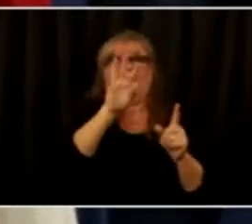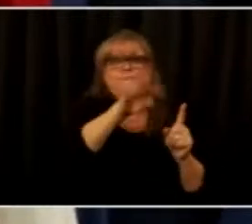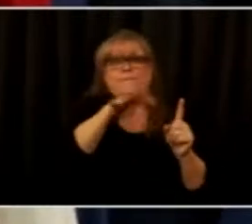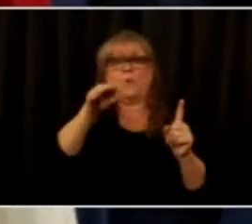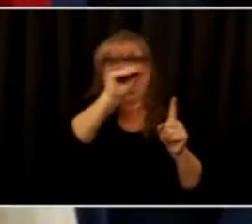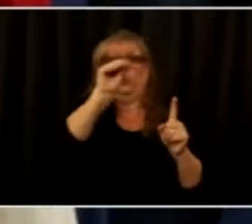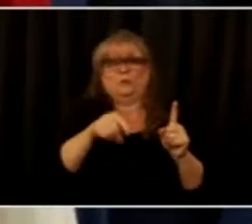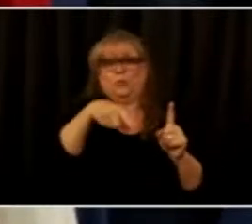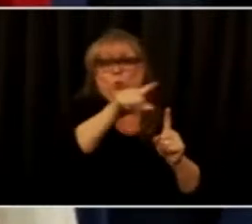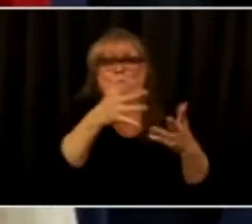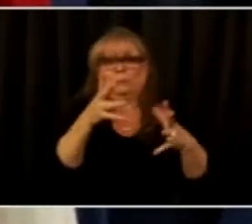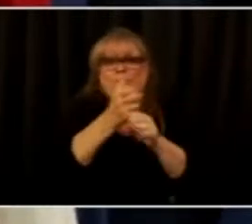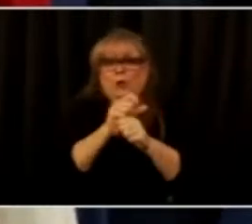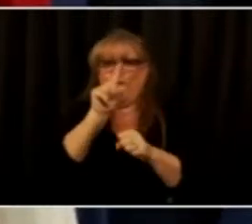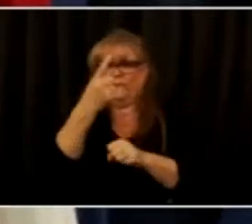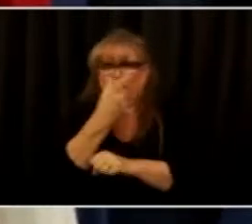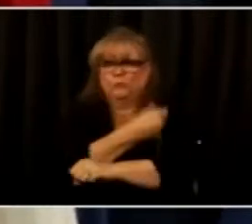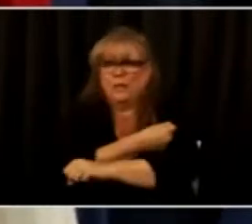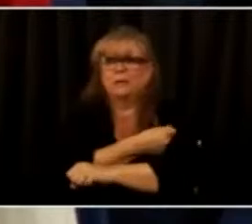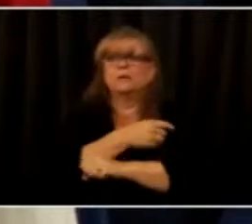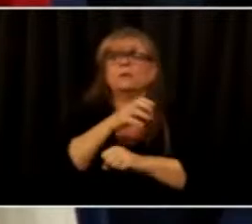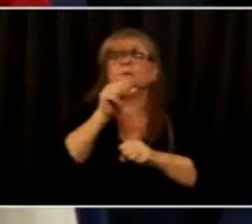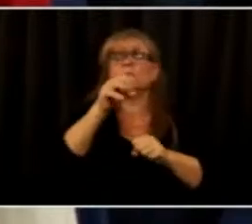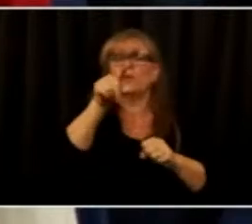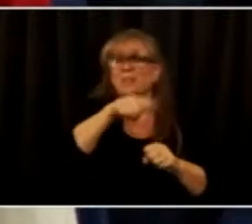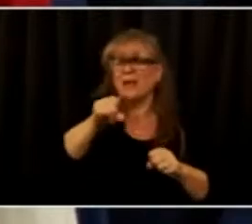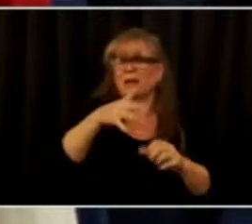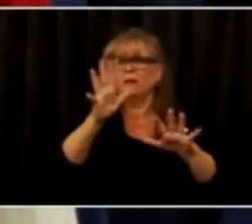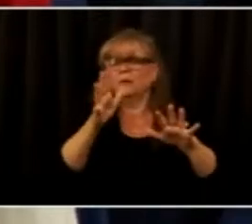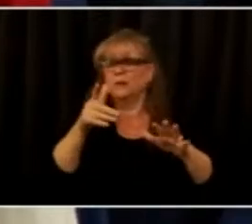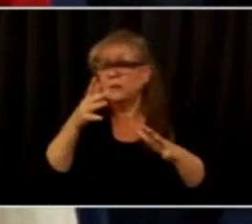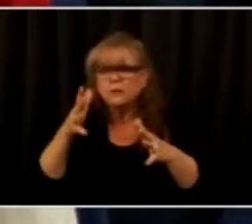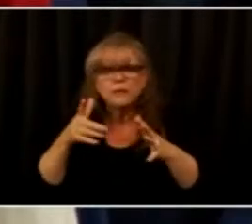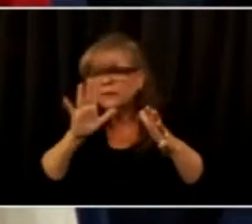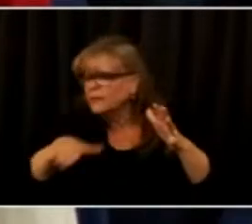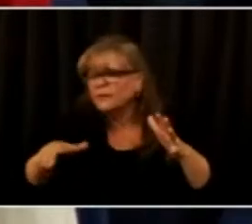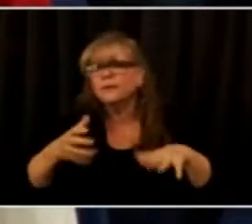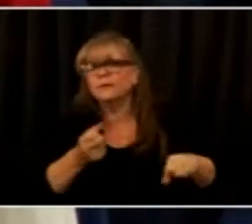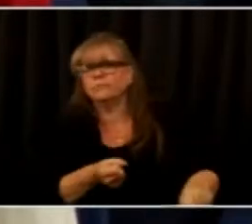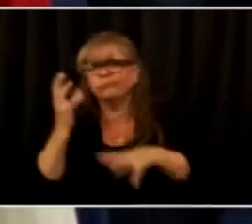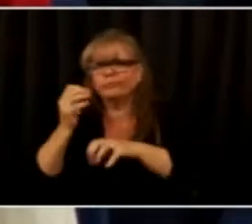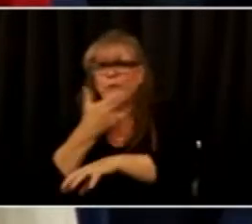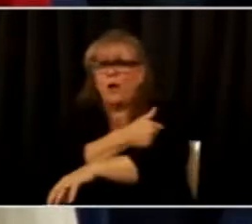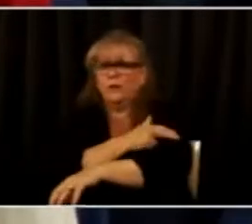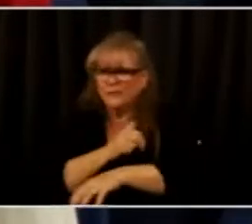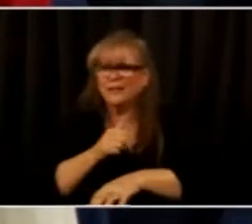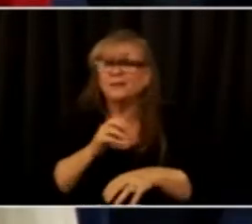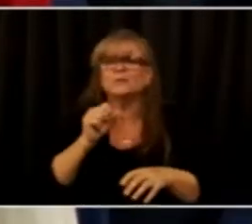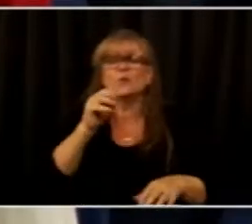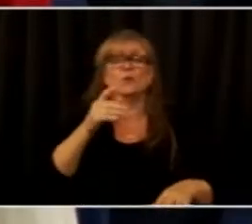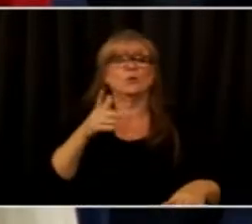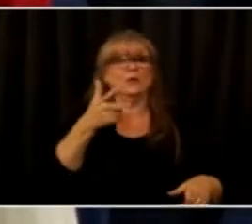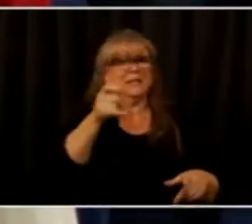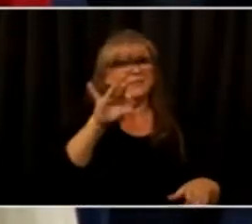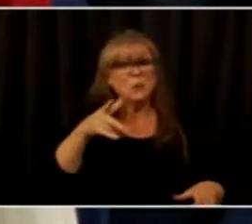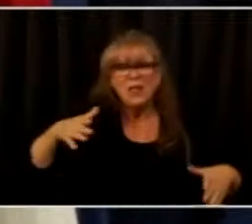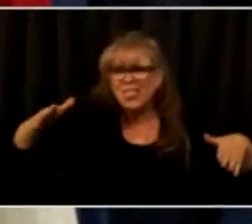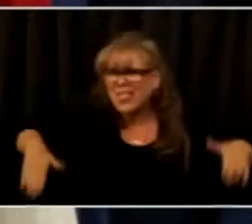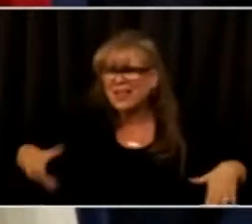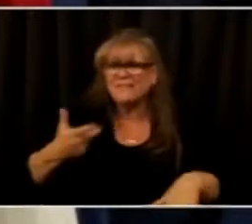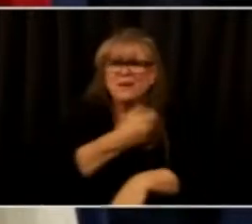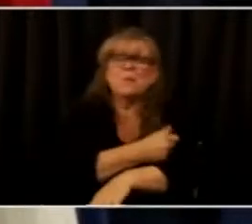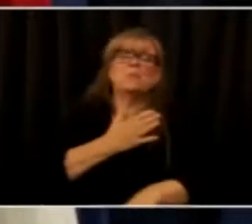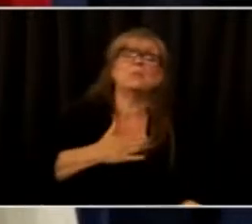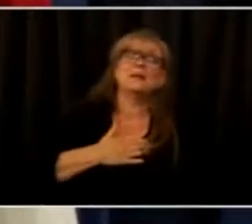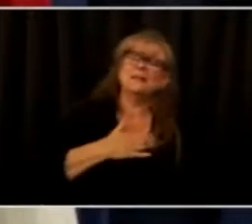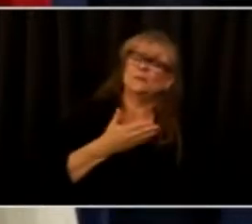vaccinated. And people of all ages, if you haven't found the time to get vaccinated yet, please do so. As we move out of the